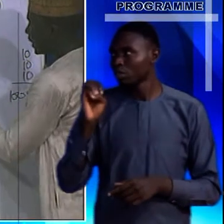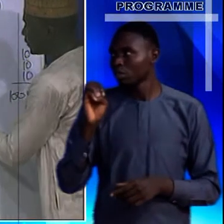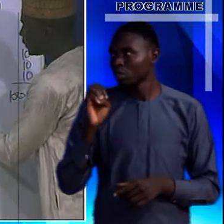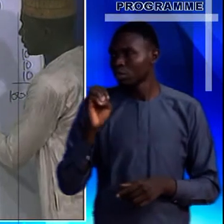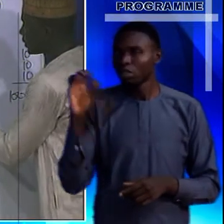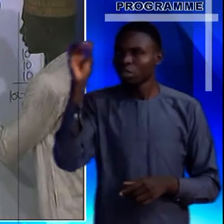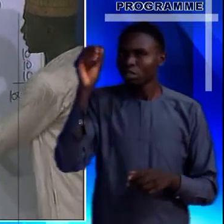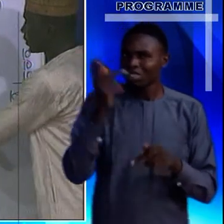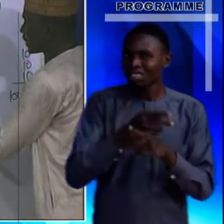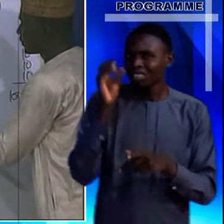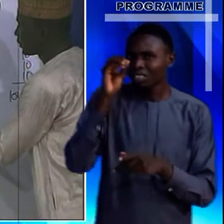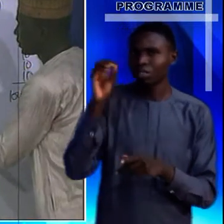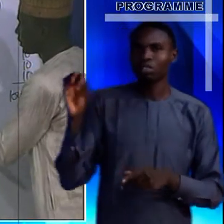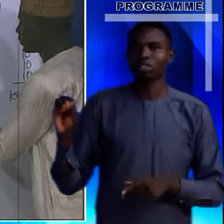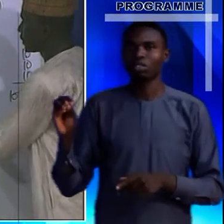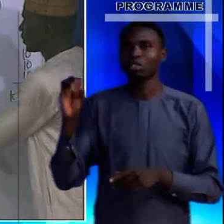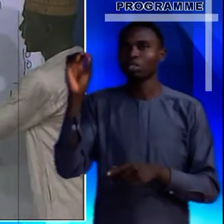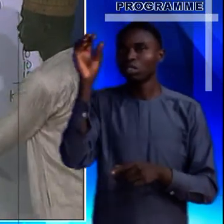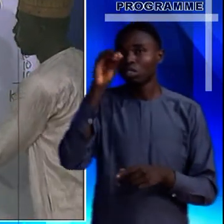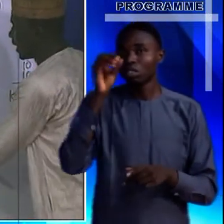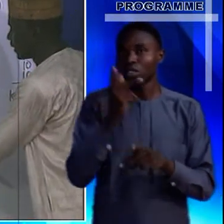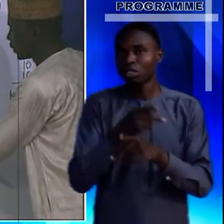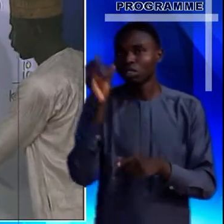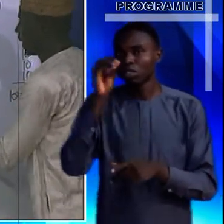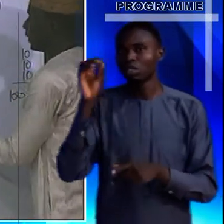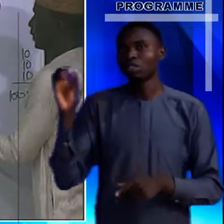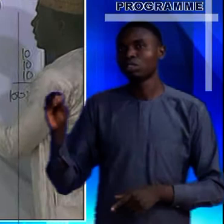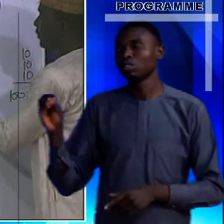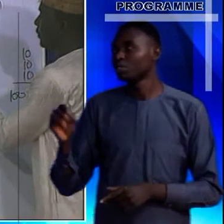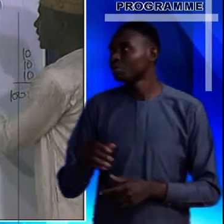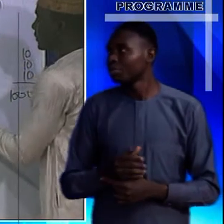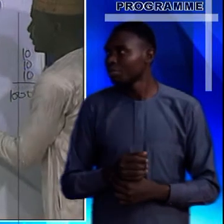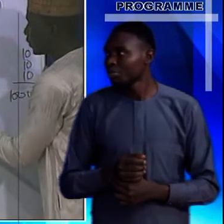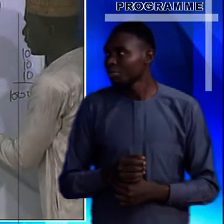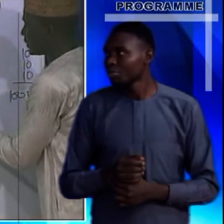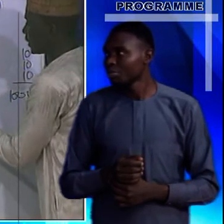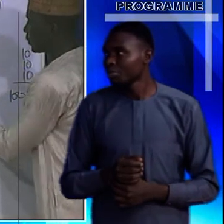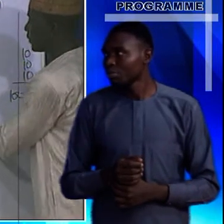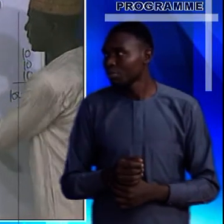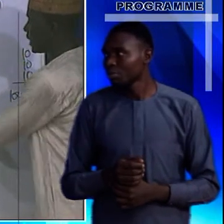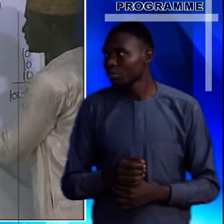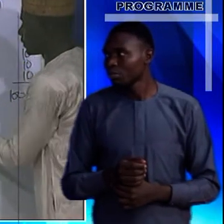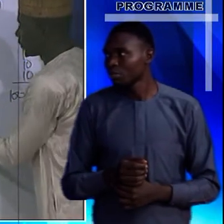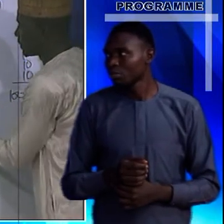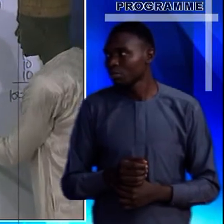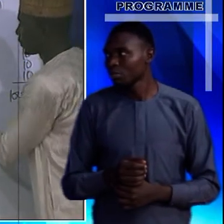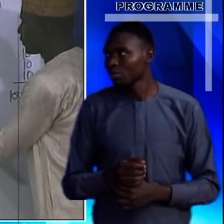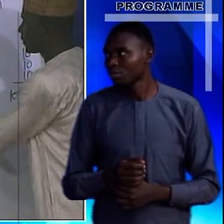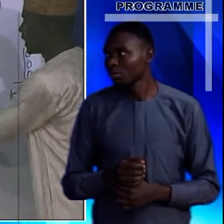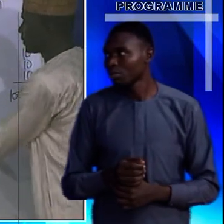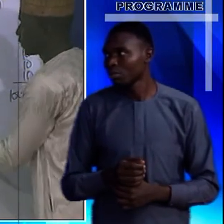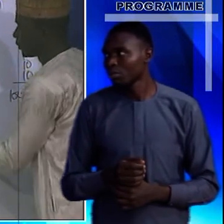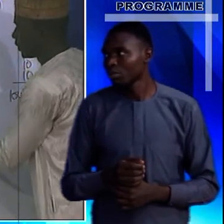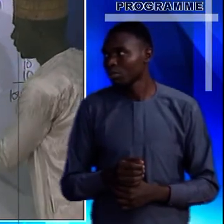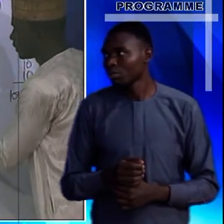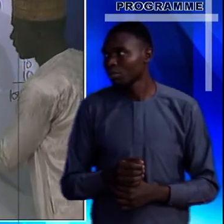0 times 0, 0, 0 times 0, 0, 0 times 1, 1. 4 times 0, 0, 4 times 0, 0, 4